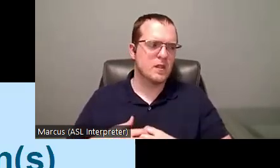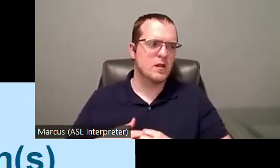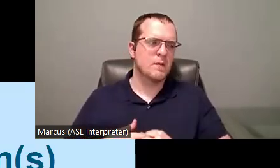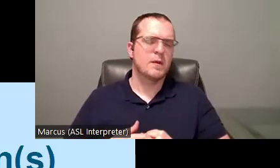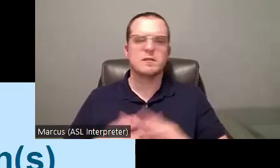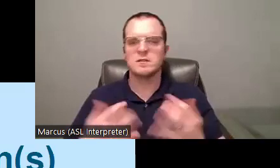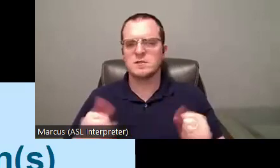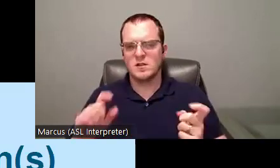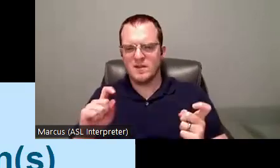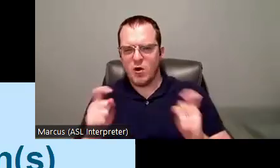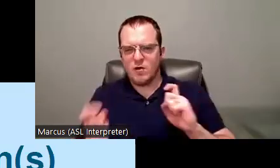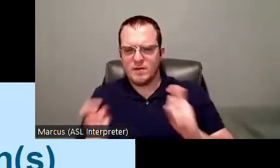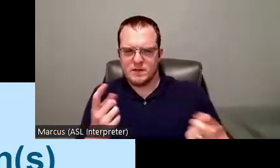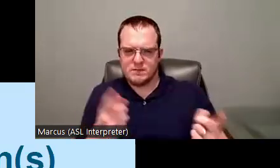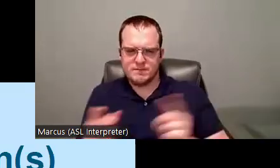thing.